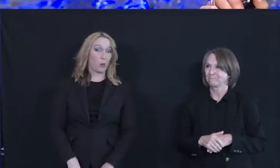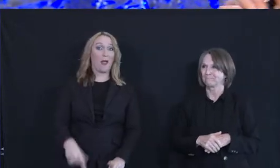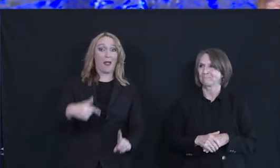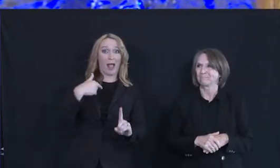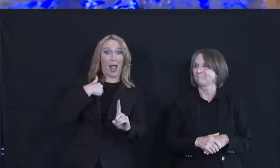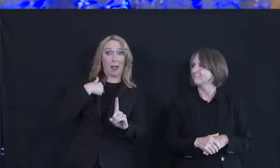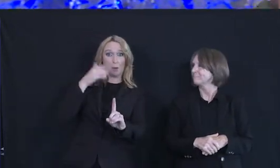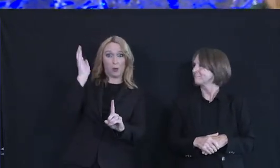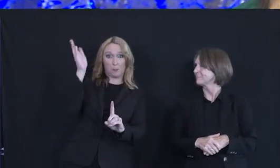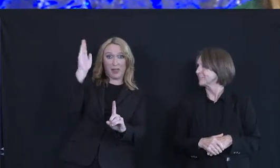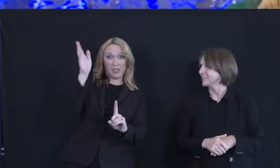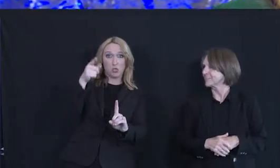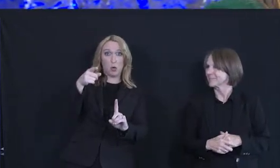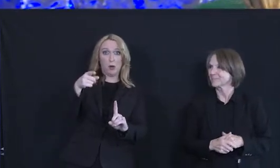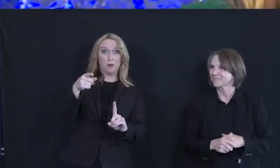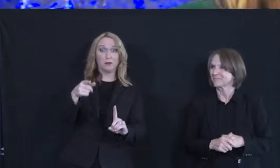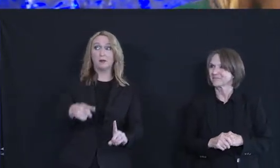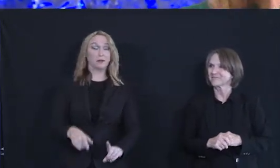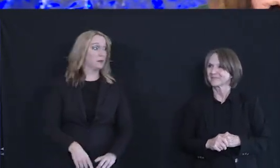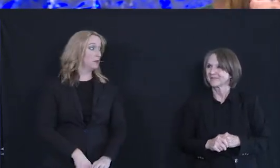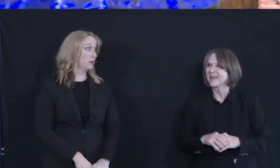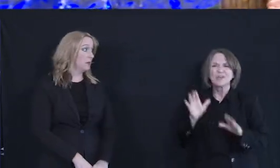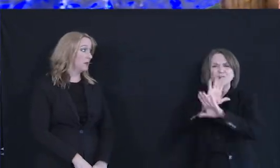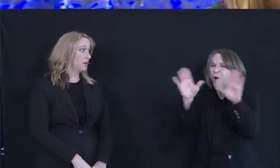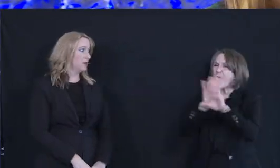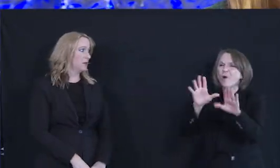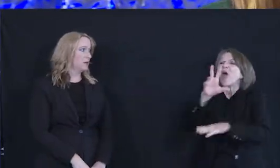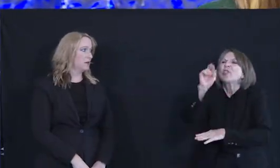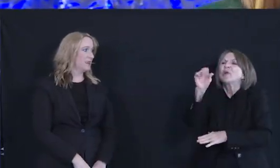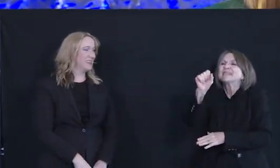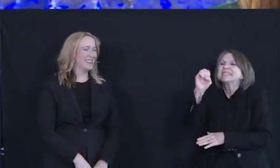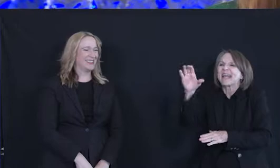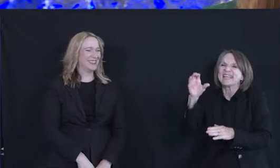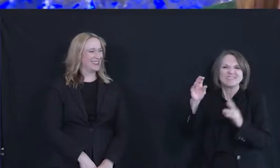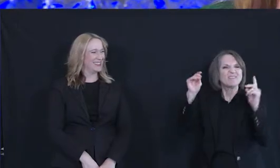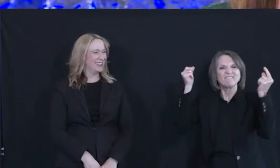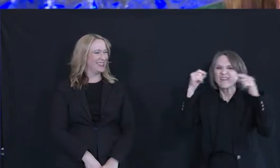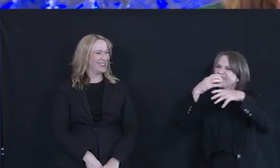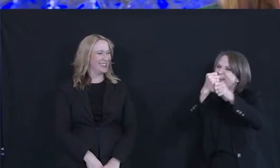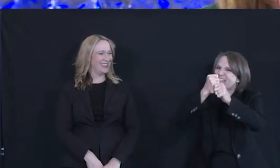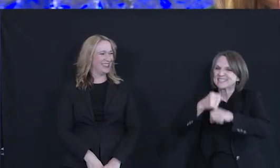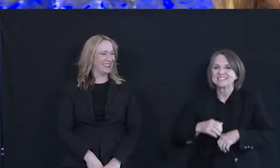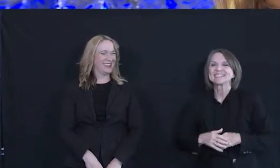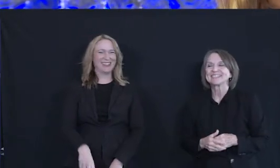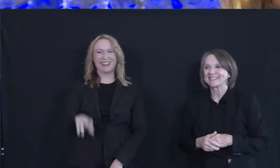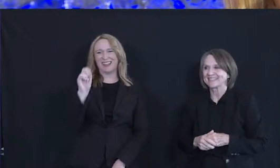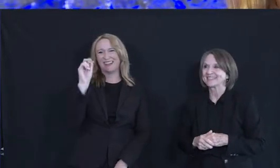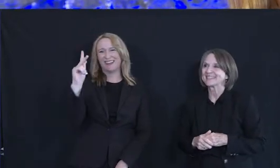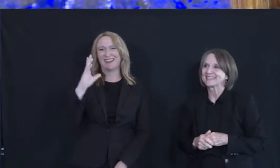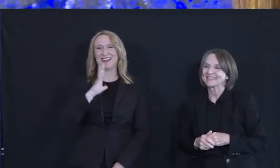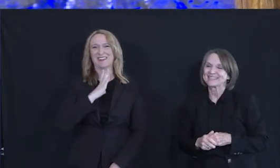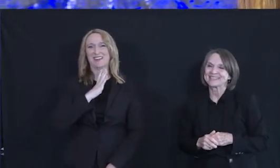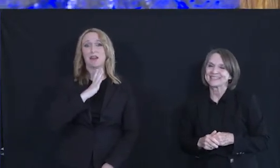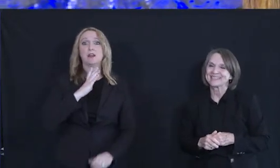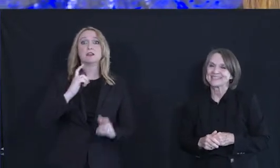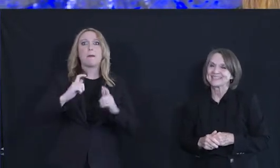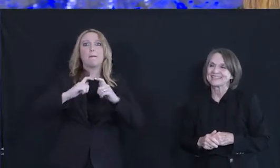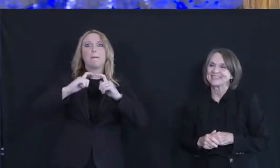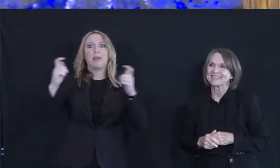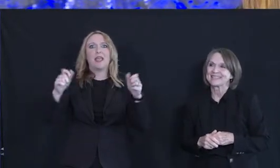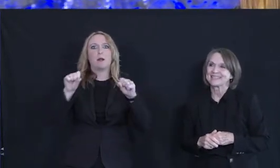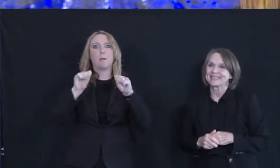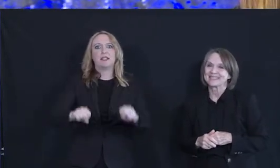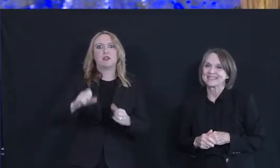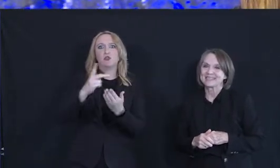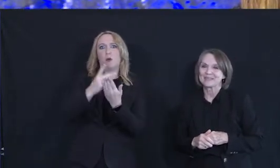I'm kidding I want the whole well no I want the 30-second elevator pitch no so we've done this when I've had the opportunity for some big potential projects some of